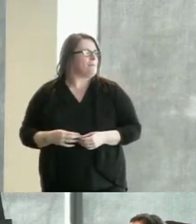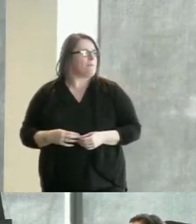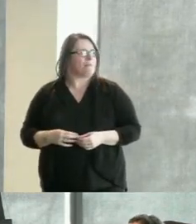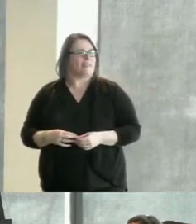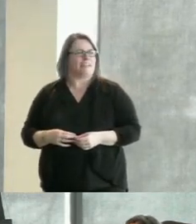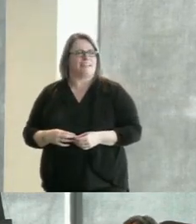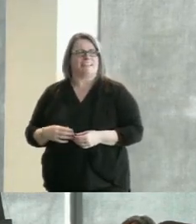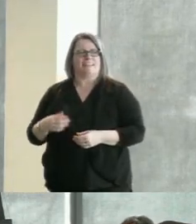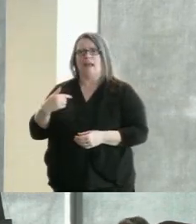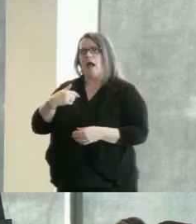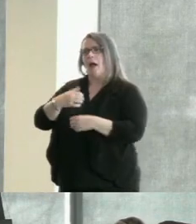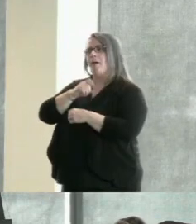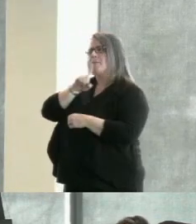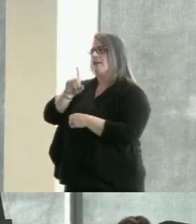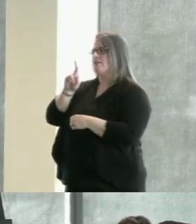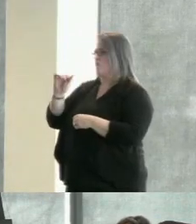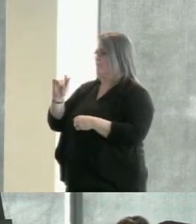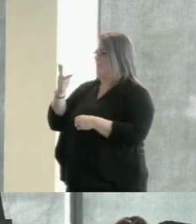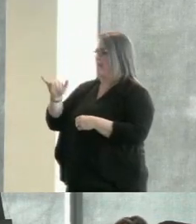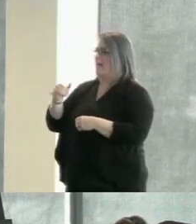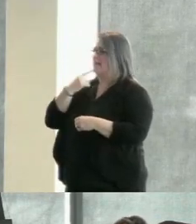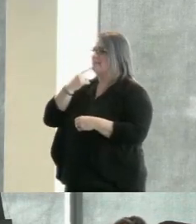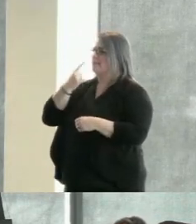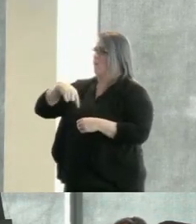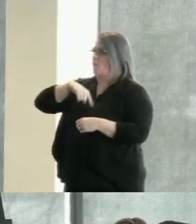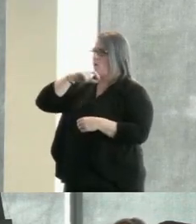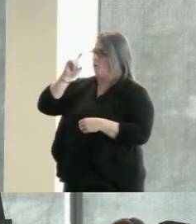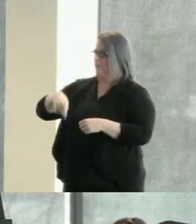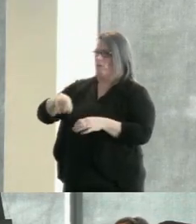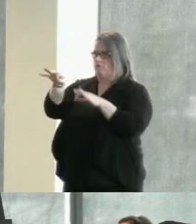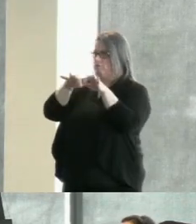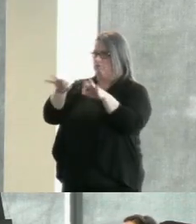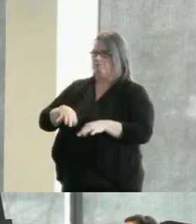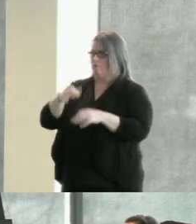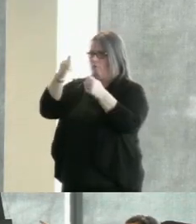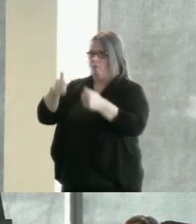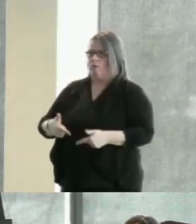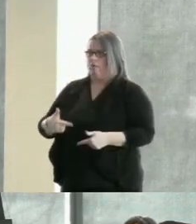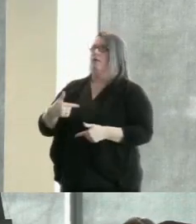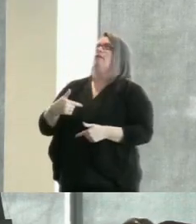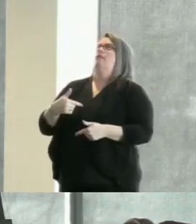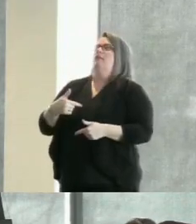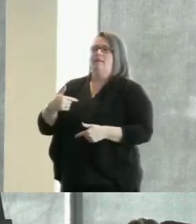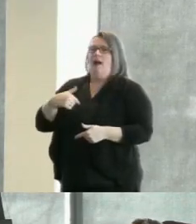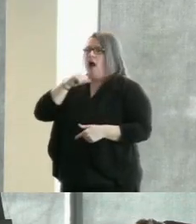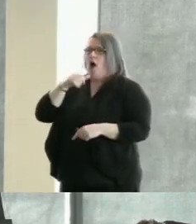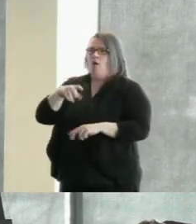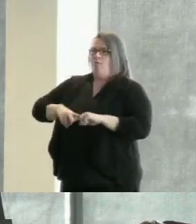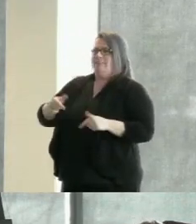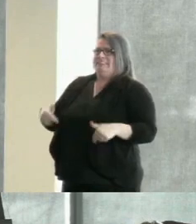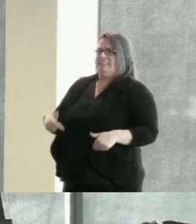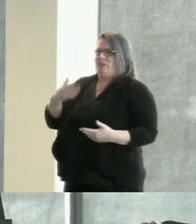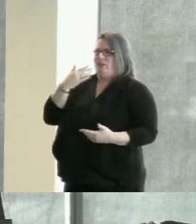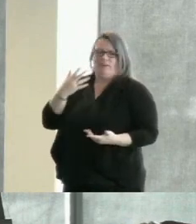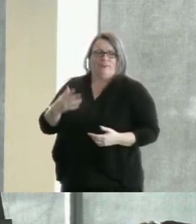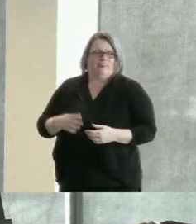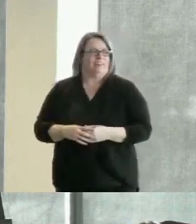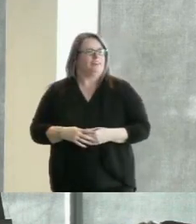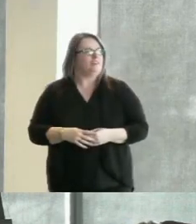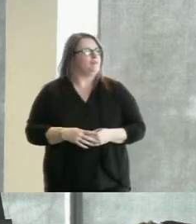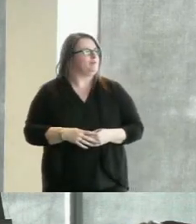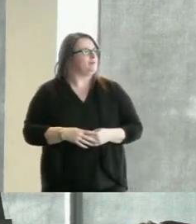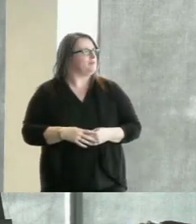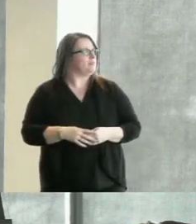I made sure Kathy said we didn't have to describe all of it, or it wouldn't be up here. There's a Pride at